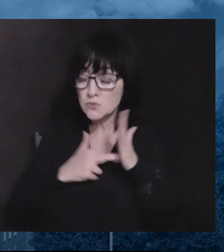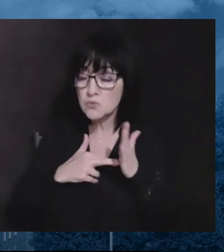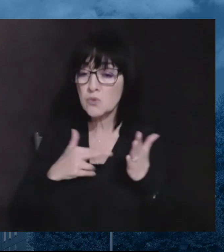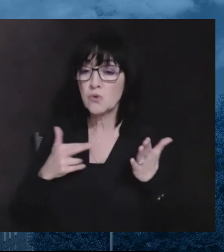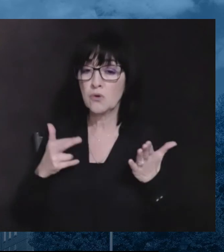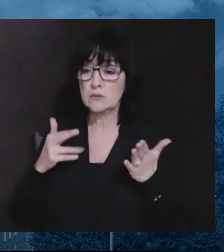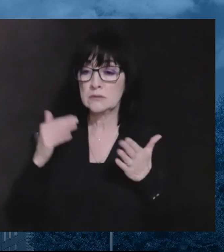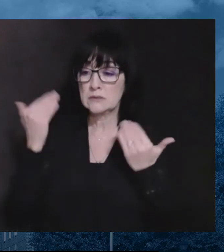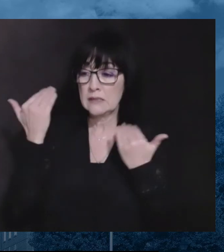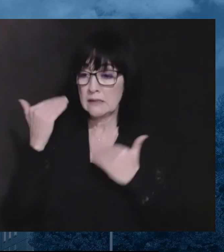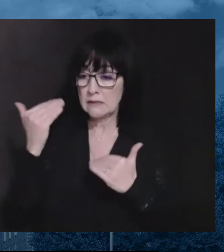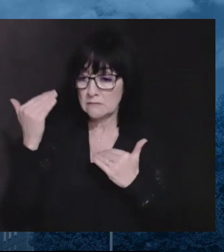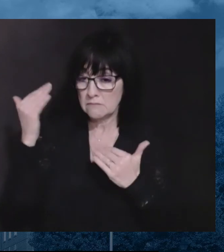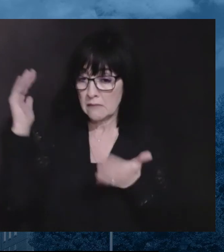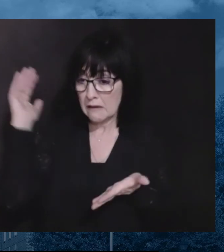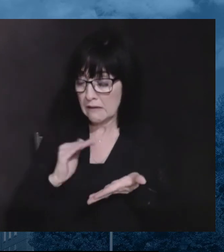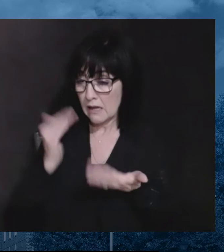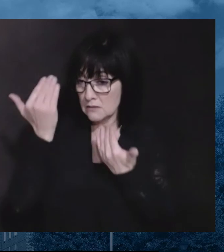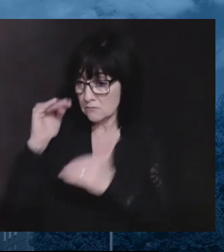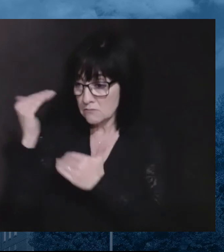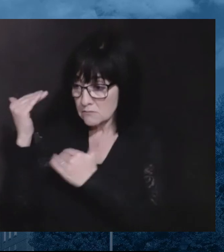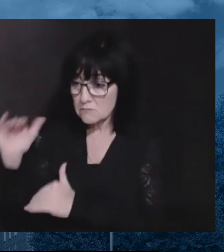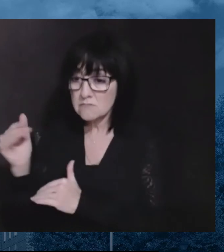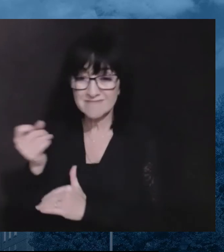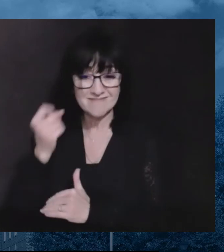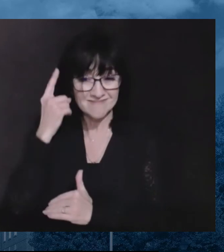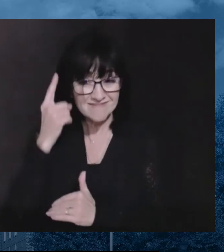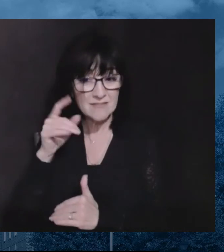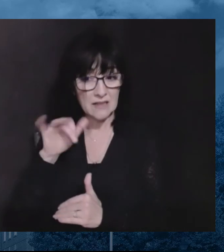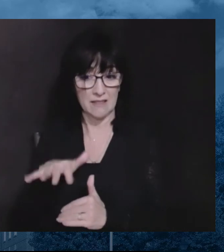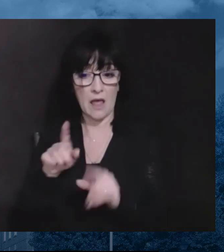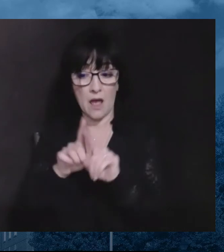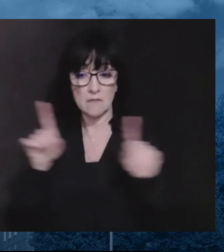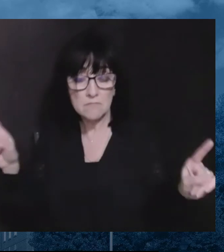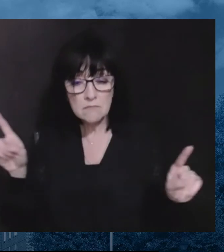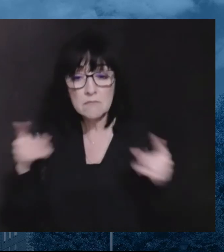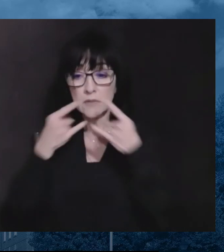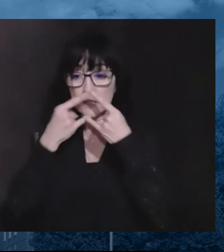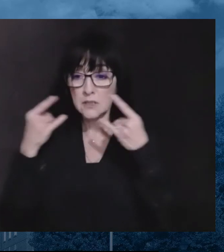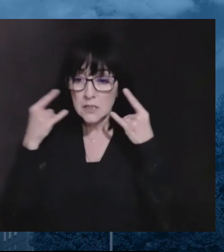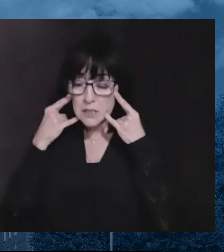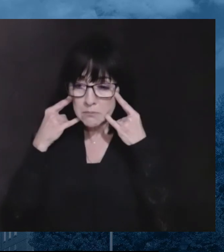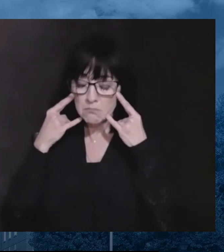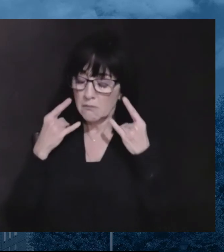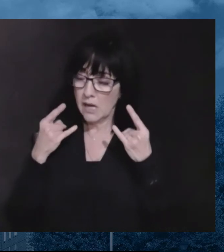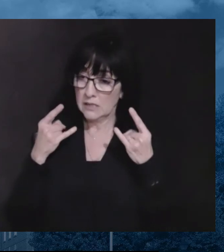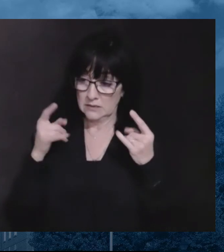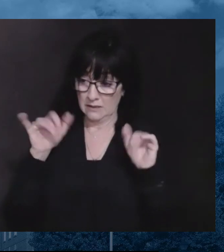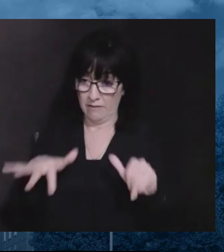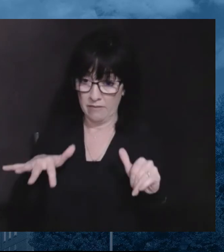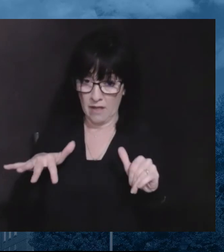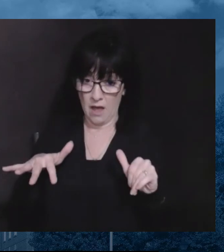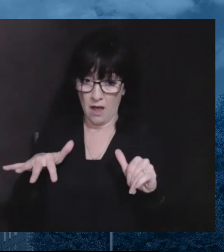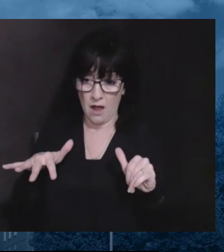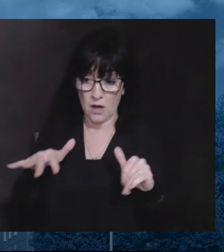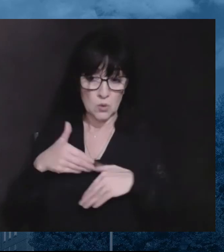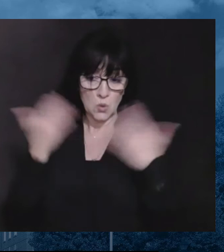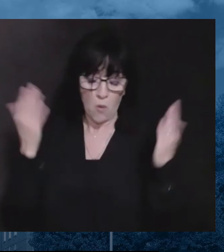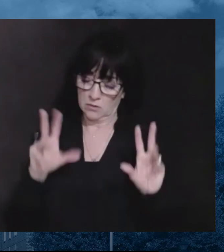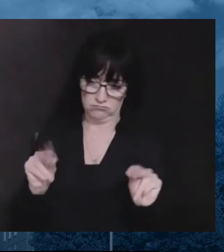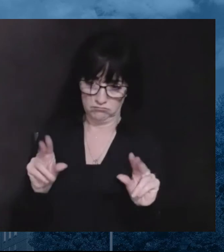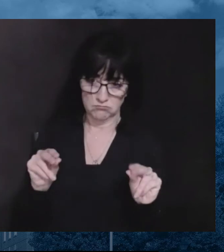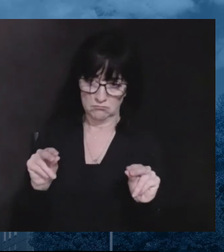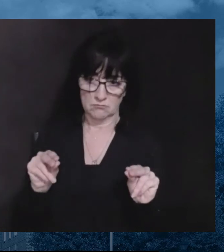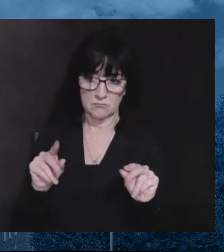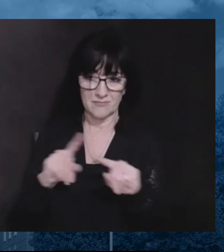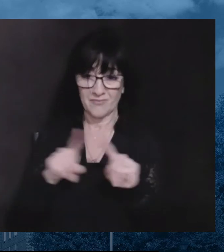distancing, the discipline around all of that. But we'll take a look at those restrictions as well. Right now, we don't